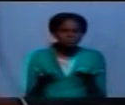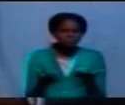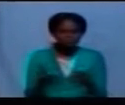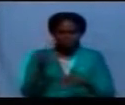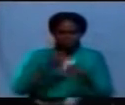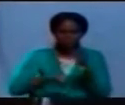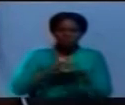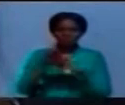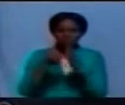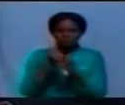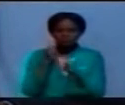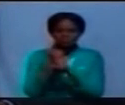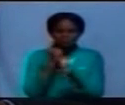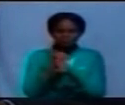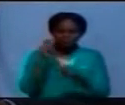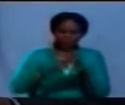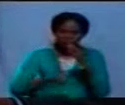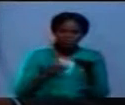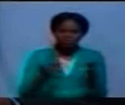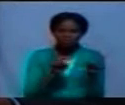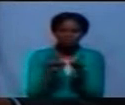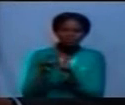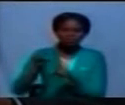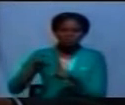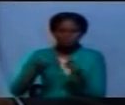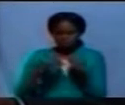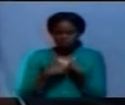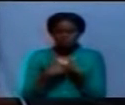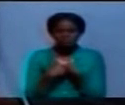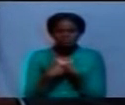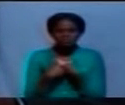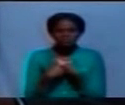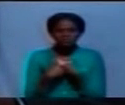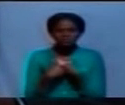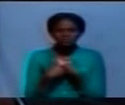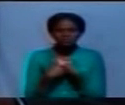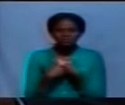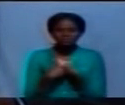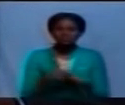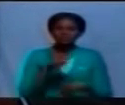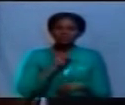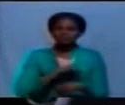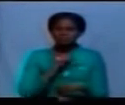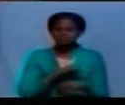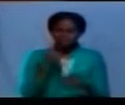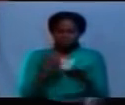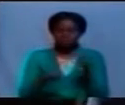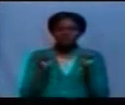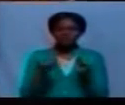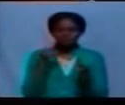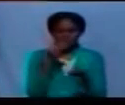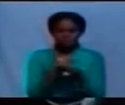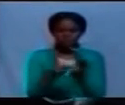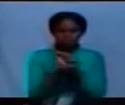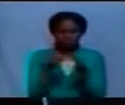costs are operational costs. I also need to put a margin on a profit margin so that I can contribute